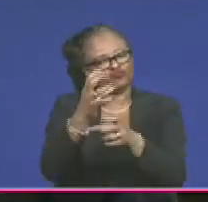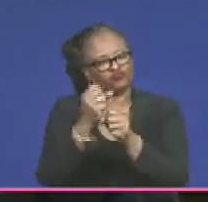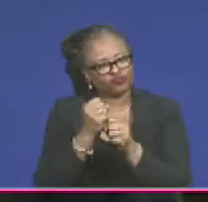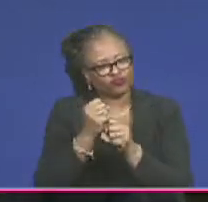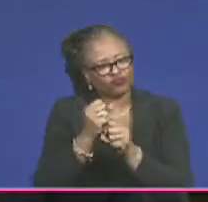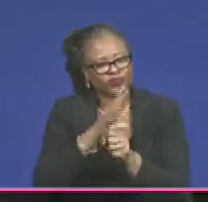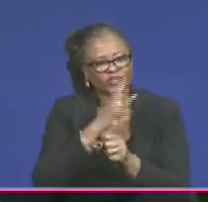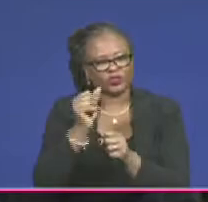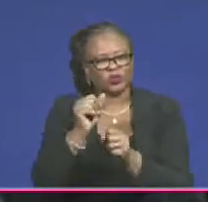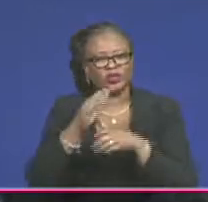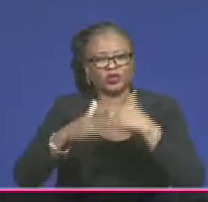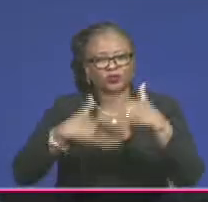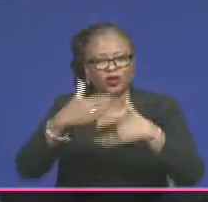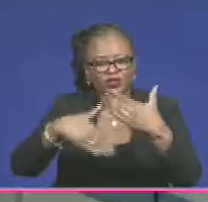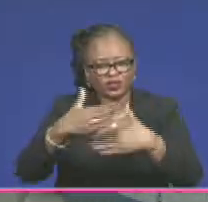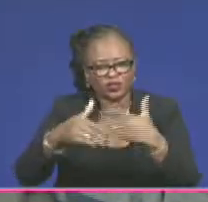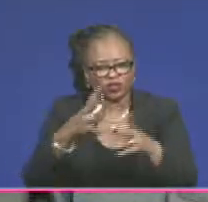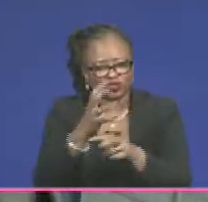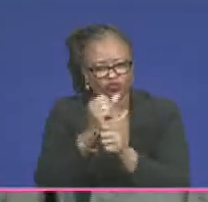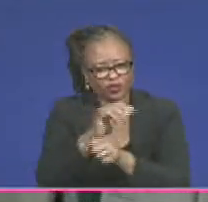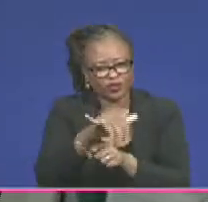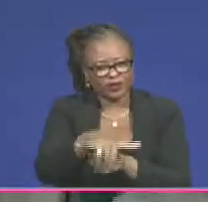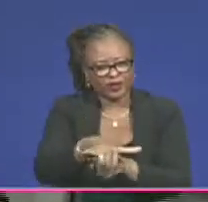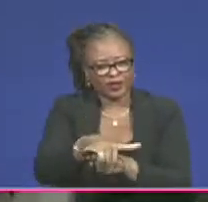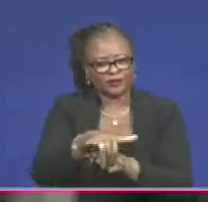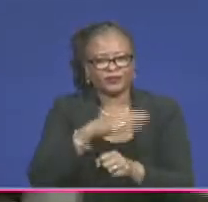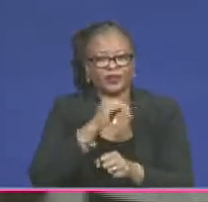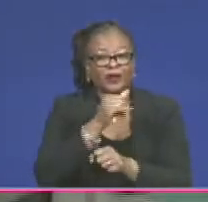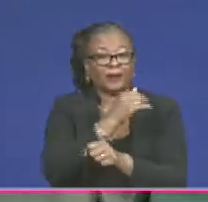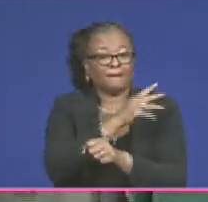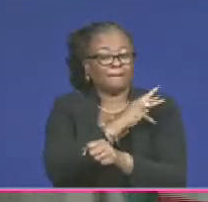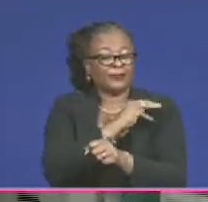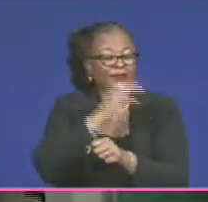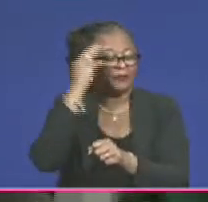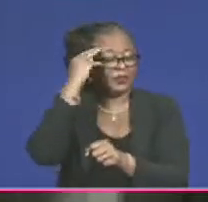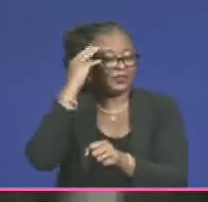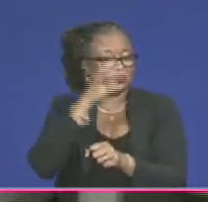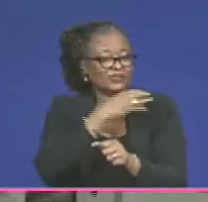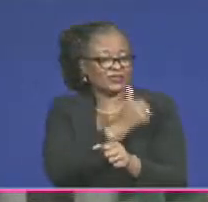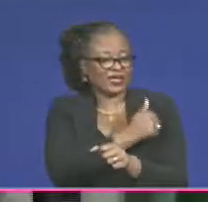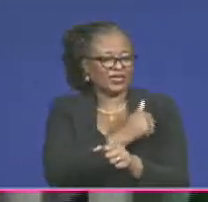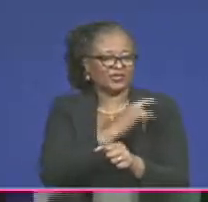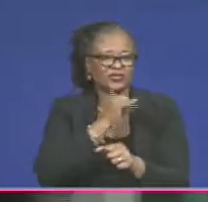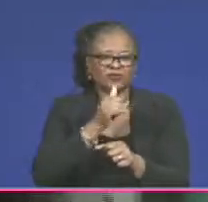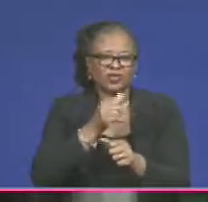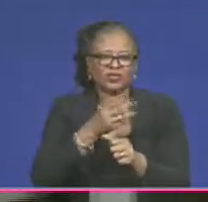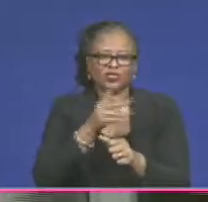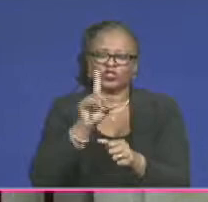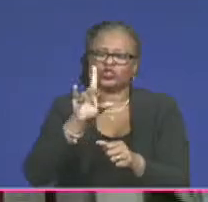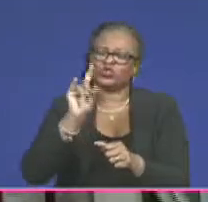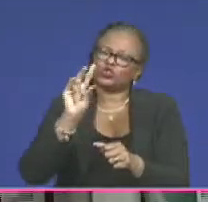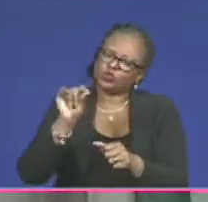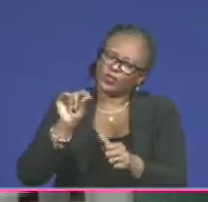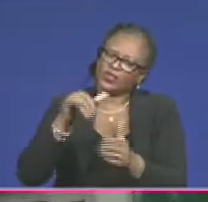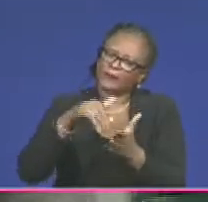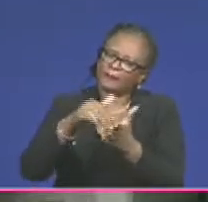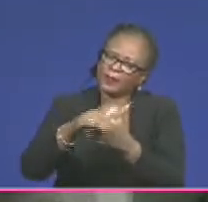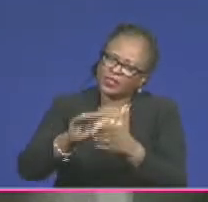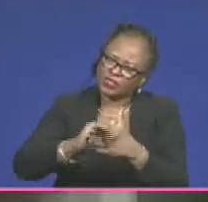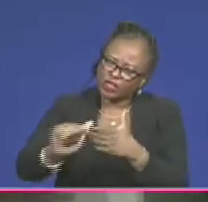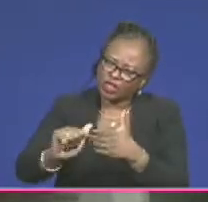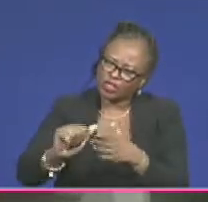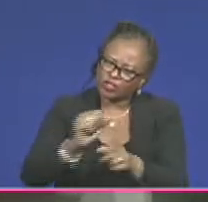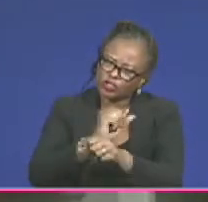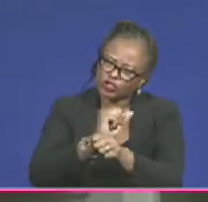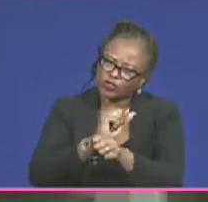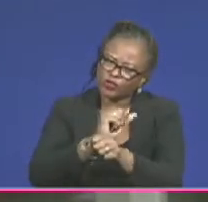And we are in the process of strengthening them. According to Minister Sands, the government spends in excess of some $20 million securing its